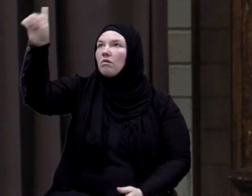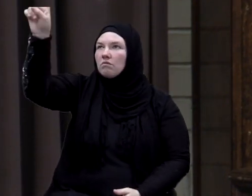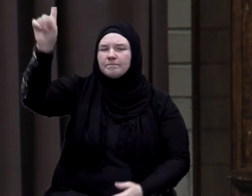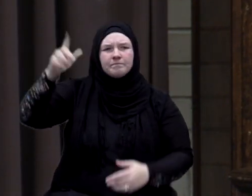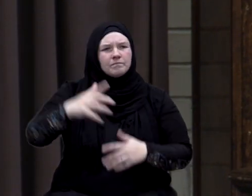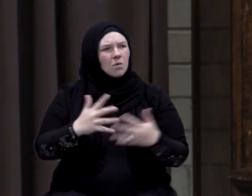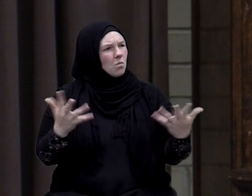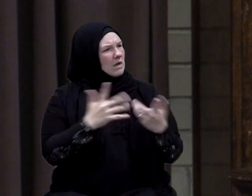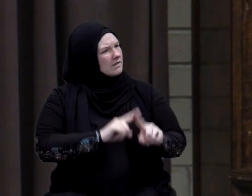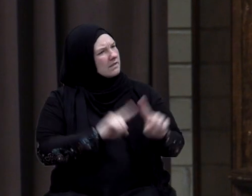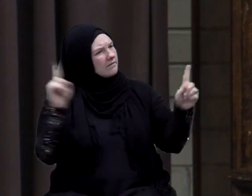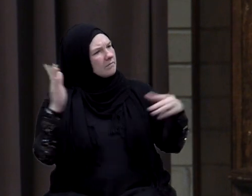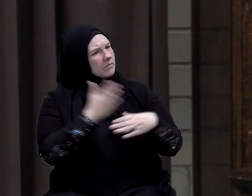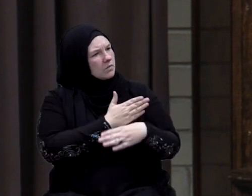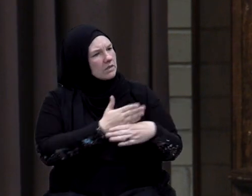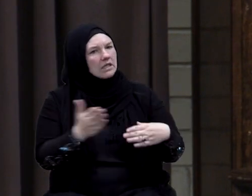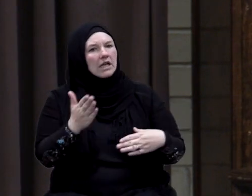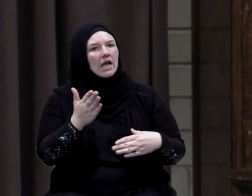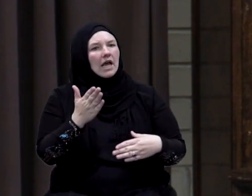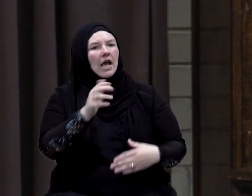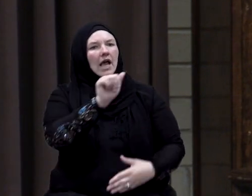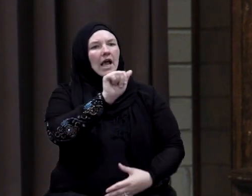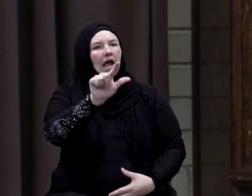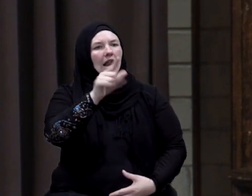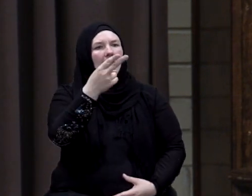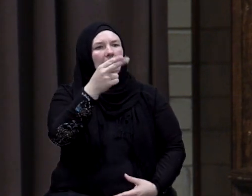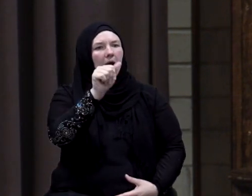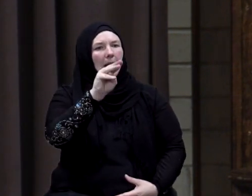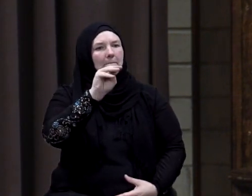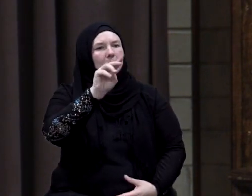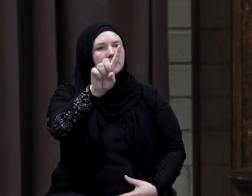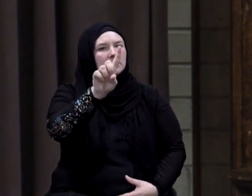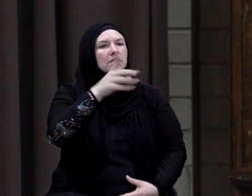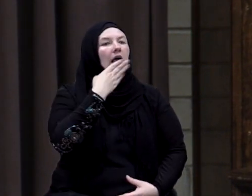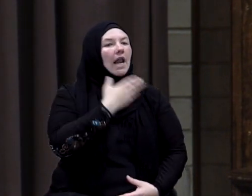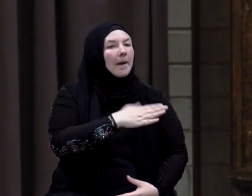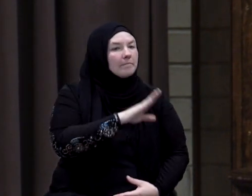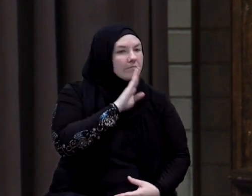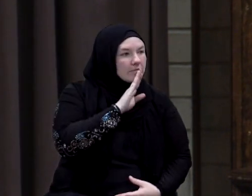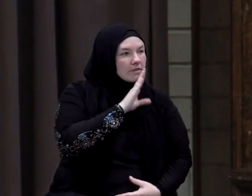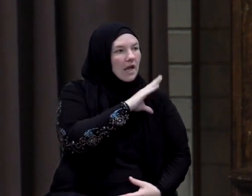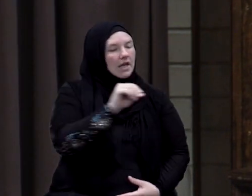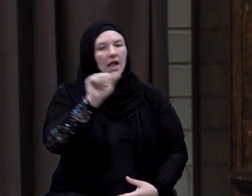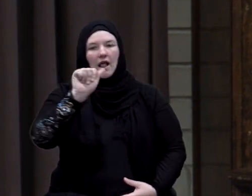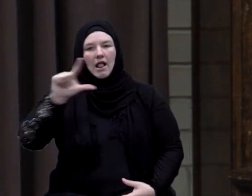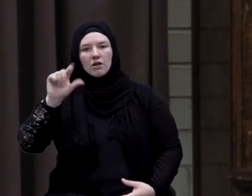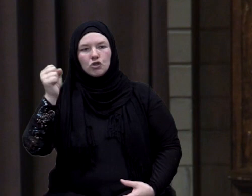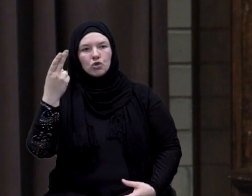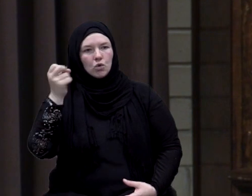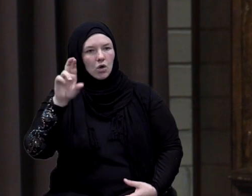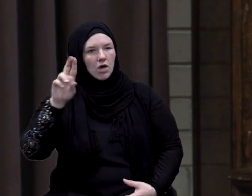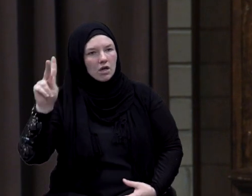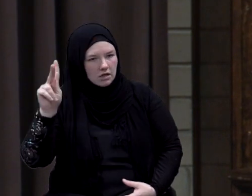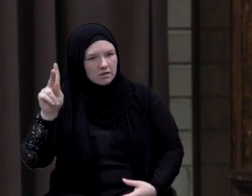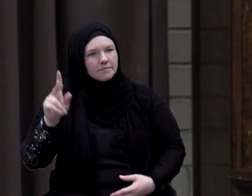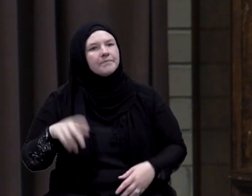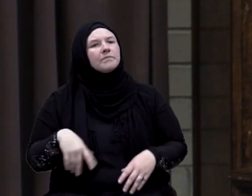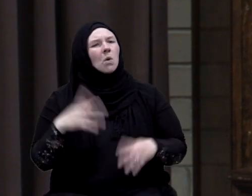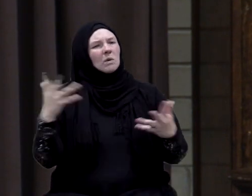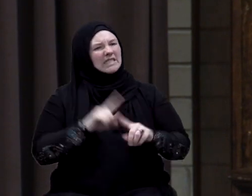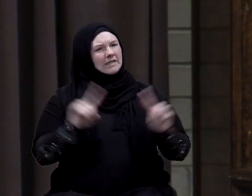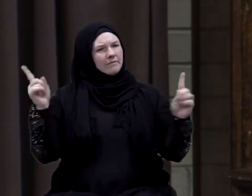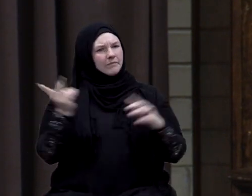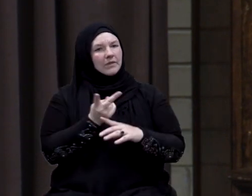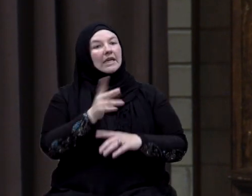What is the difference between Alhamd and Ash-Shukr? We know the hadith.